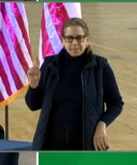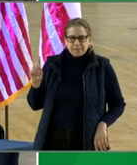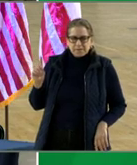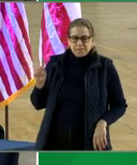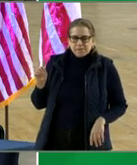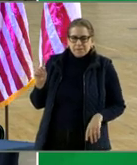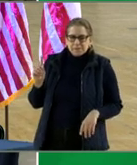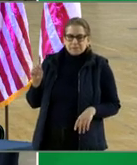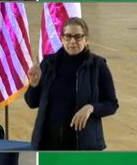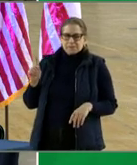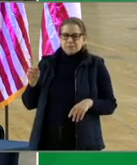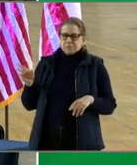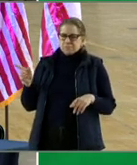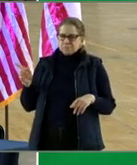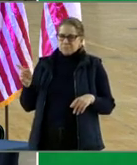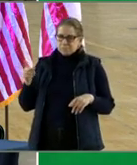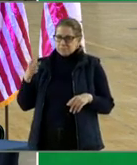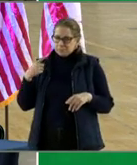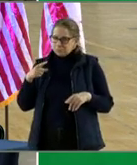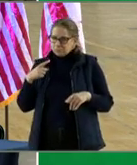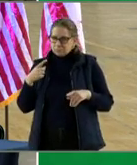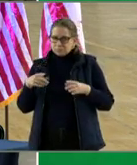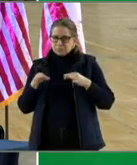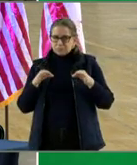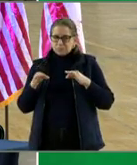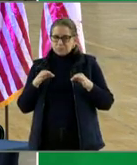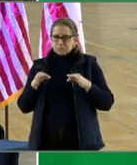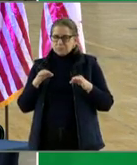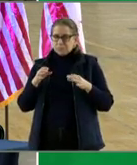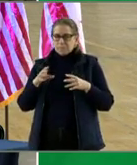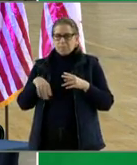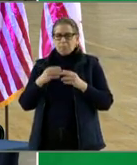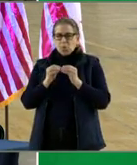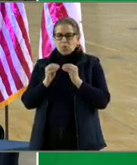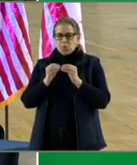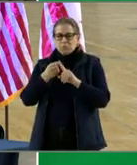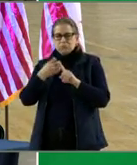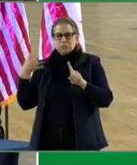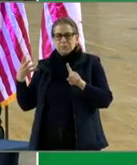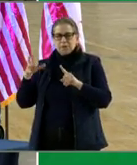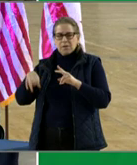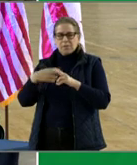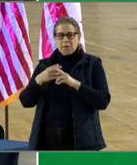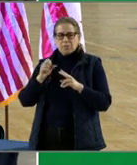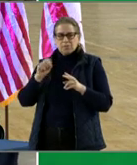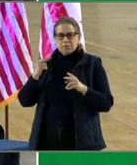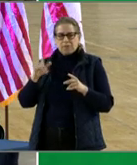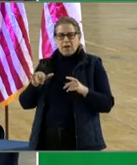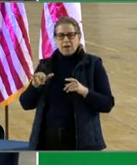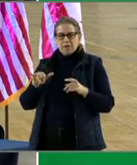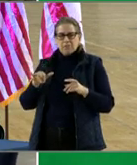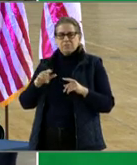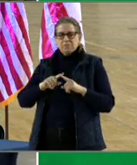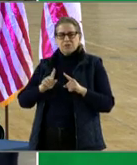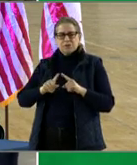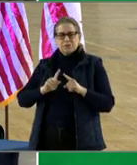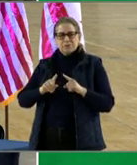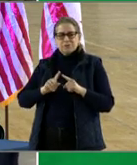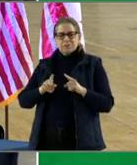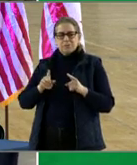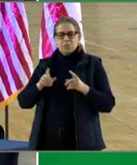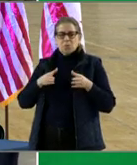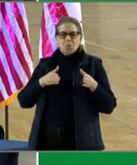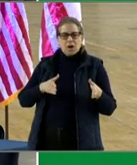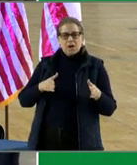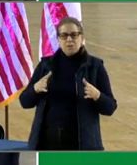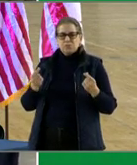need for the surge capacity? So it's been mentioned a couple of different ways that it's one thing to get to the